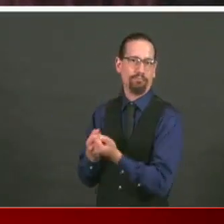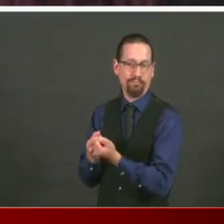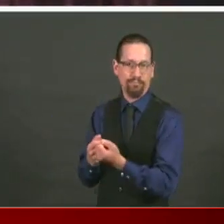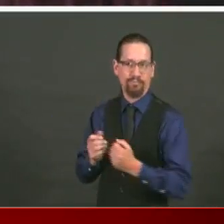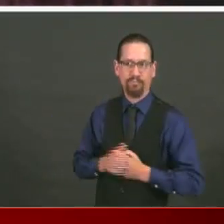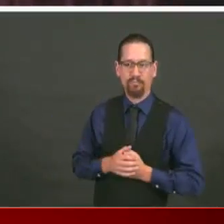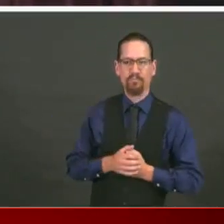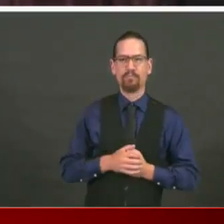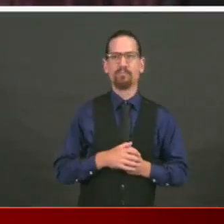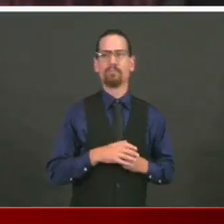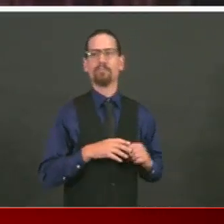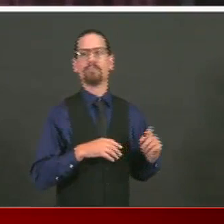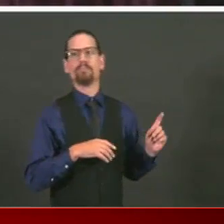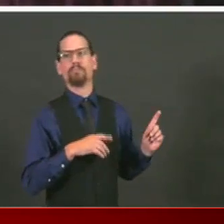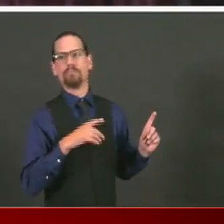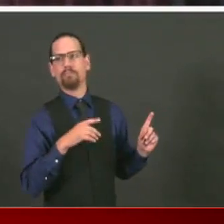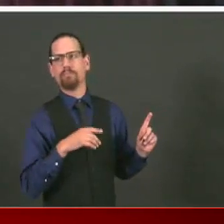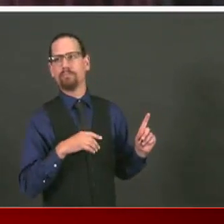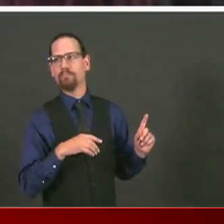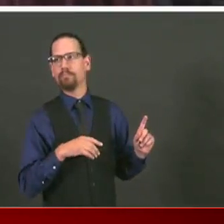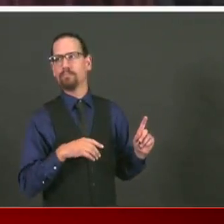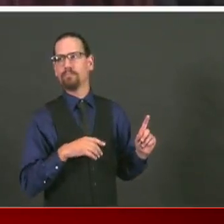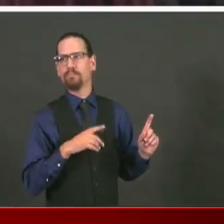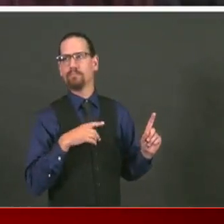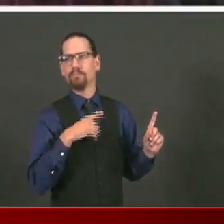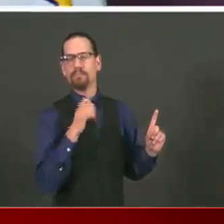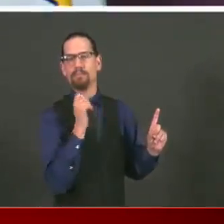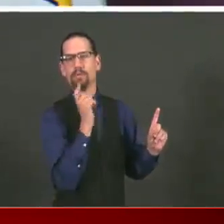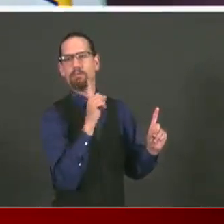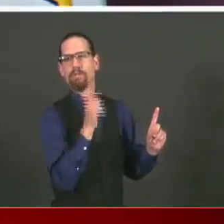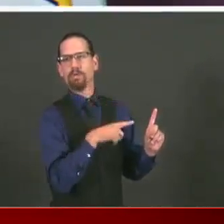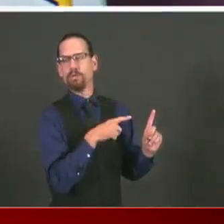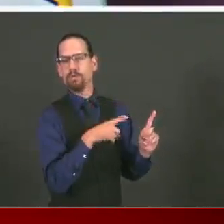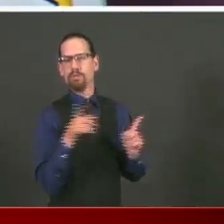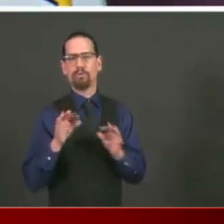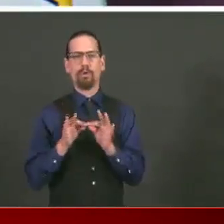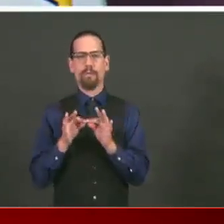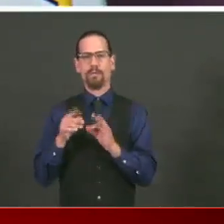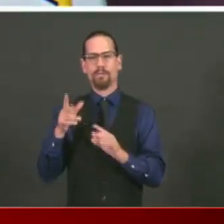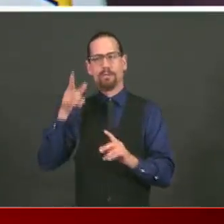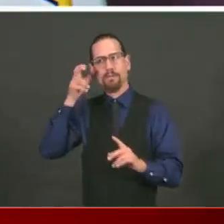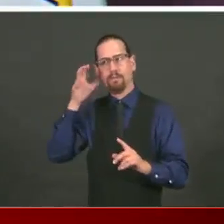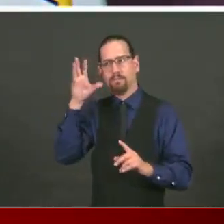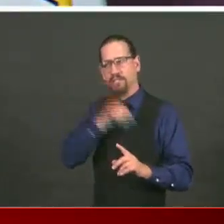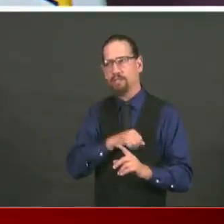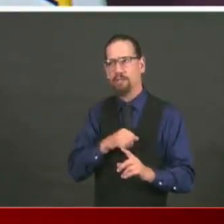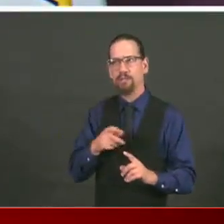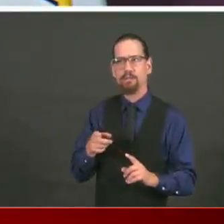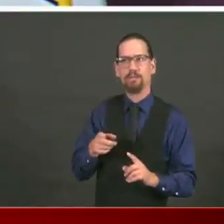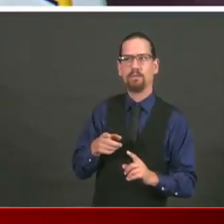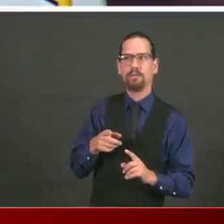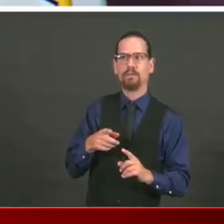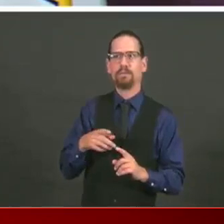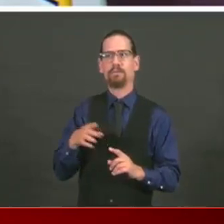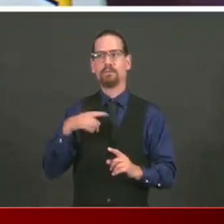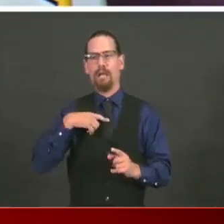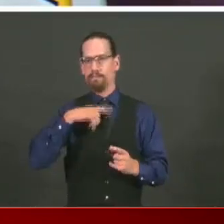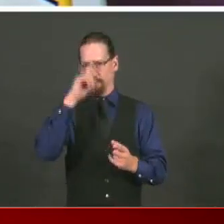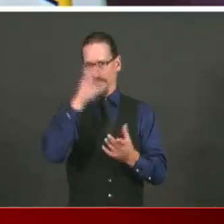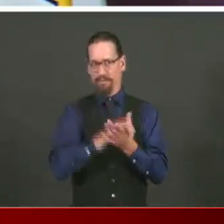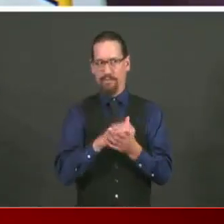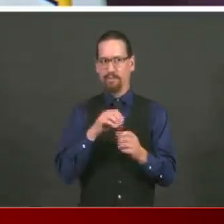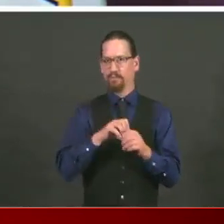to all Rhode Island registered voters for the September primary? Yes. So here's what I believe. I believe that